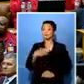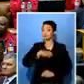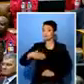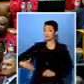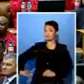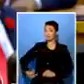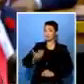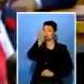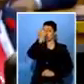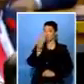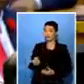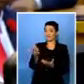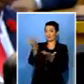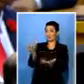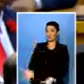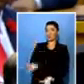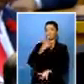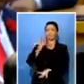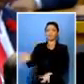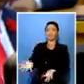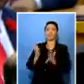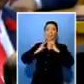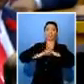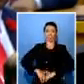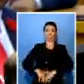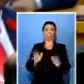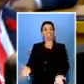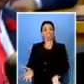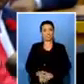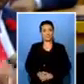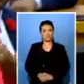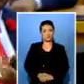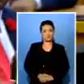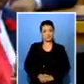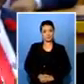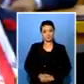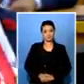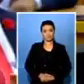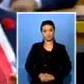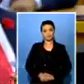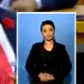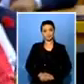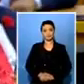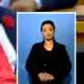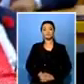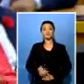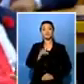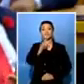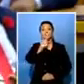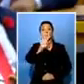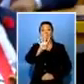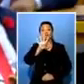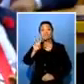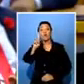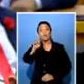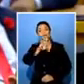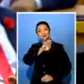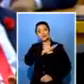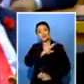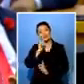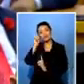has collapsed his own right to address us here. Can you allow Mr. us President, to rule on the matter?